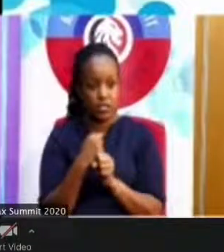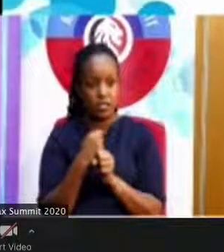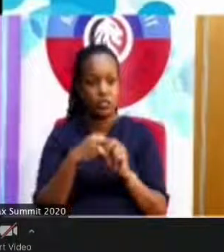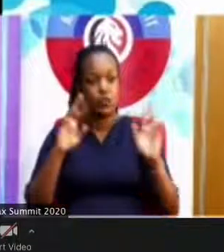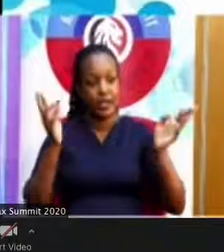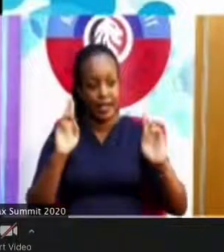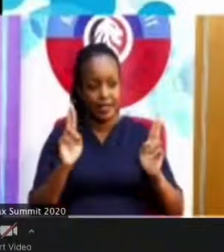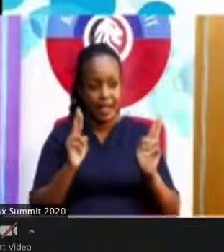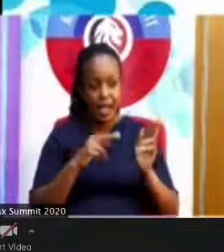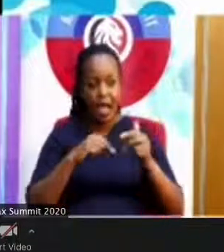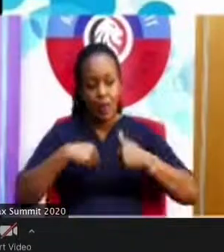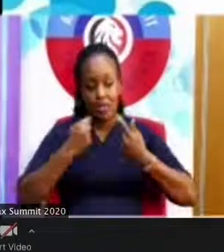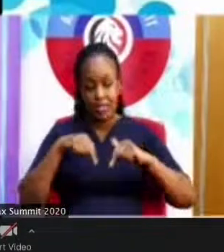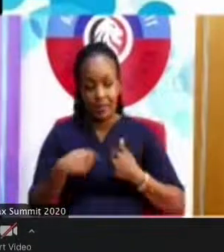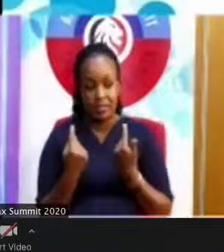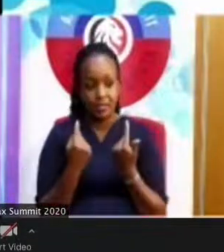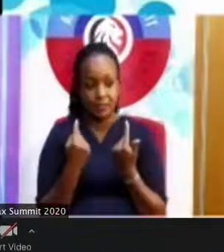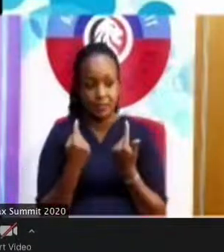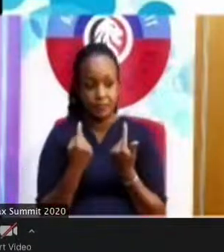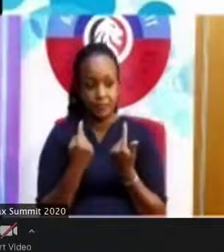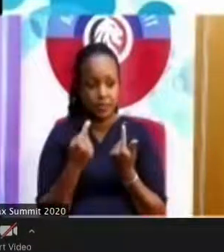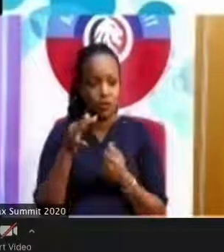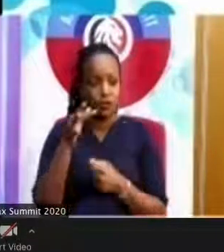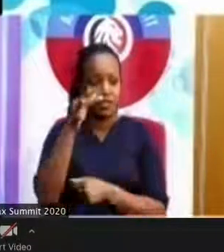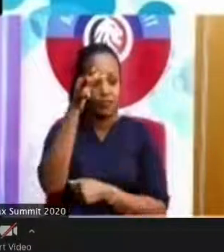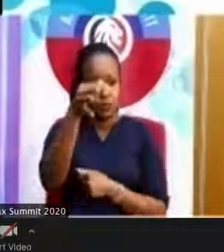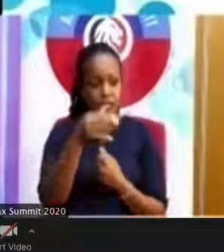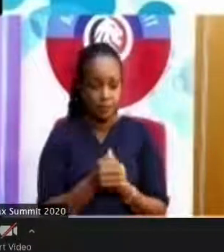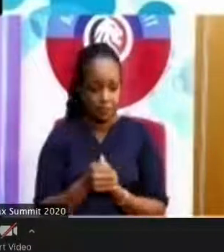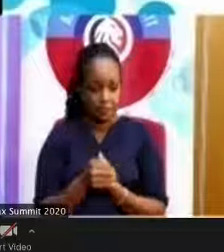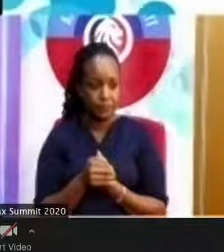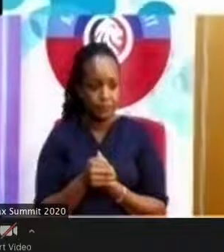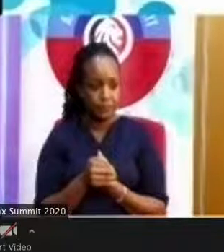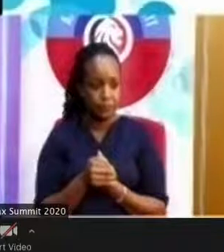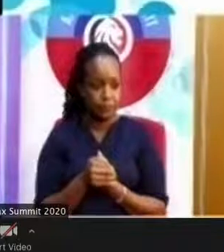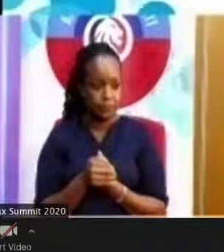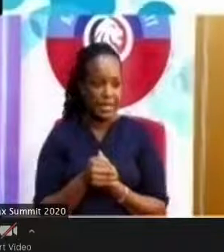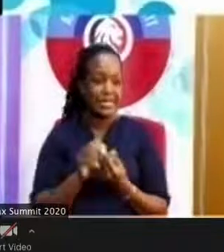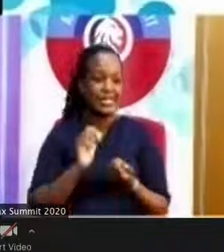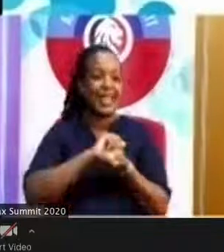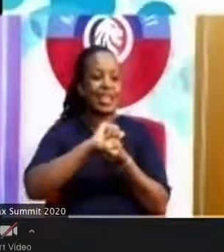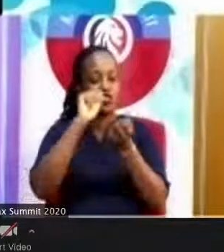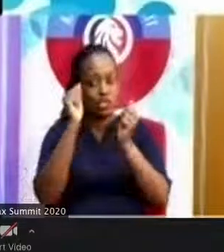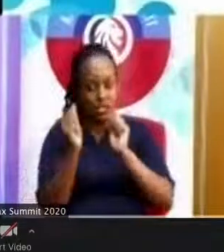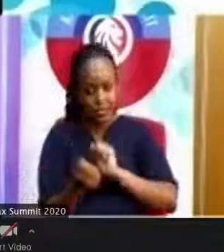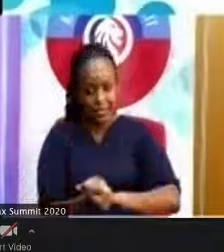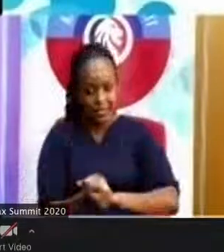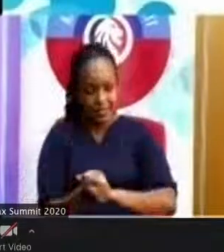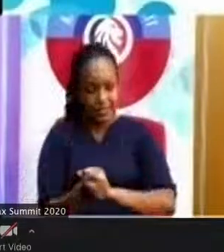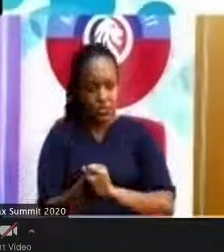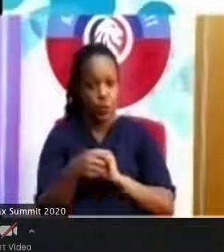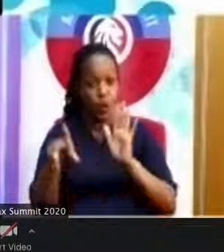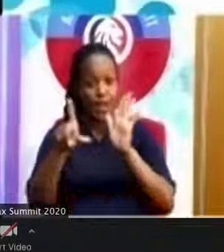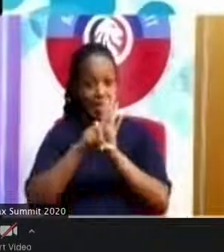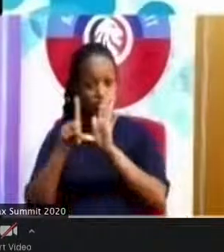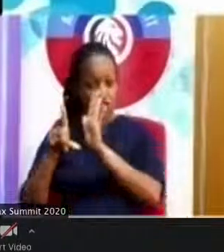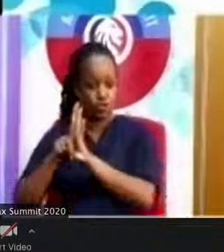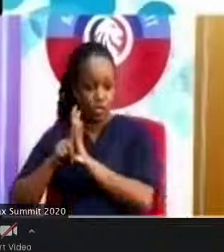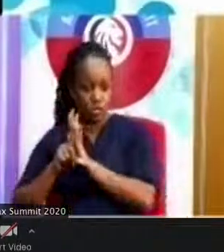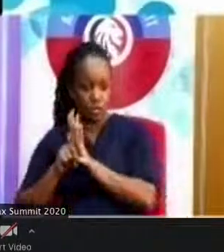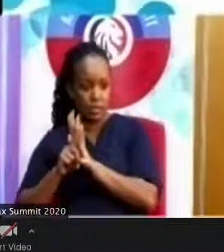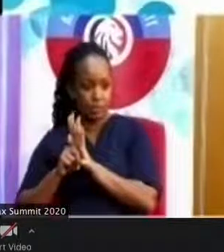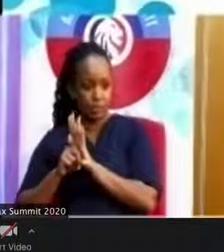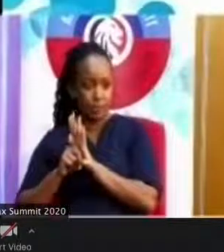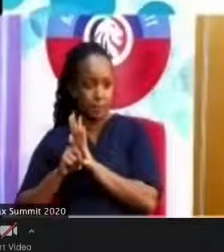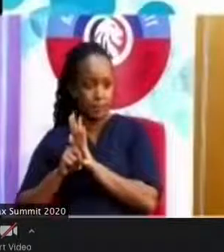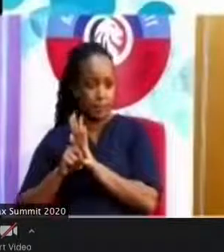ourselves for the future is a change to our legislations.